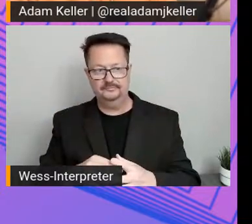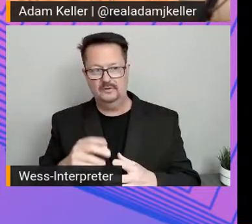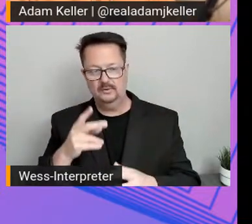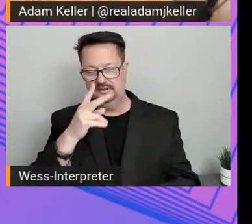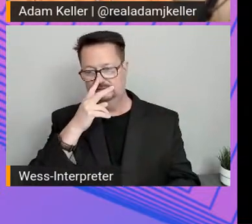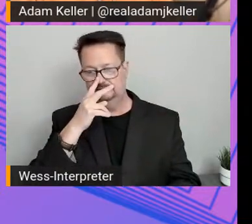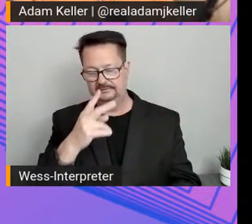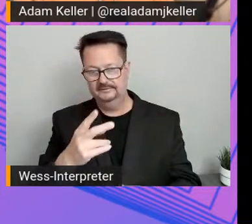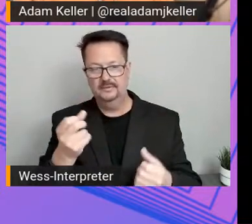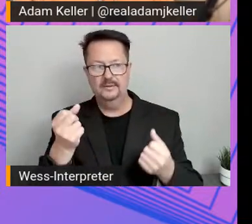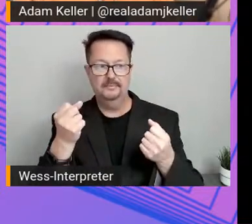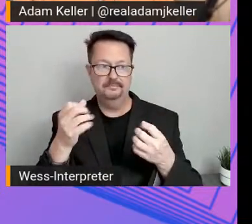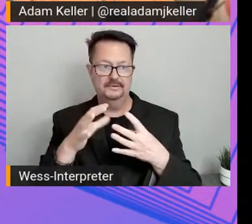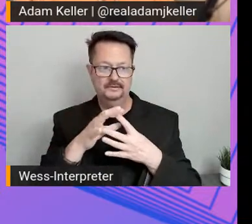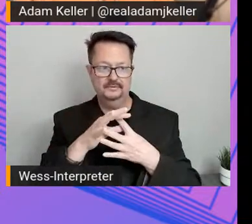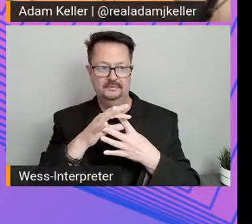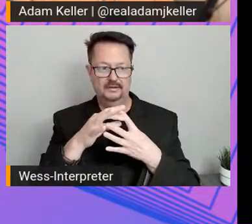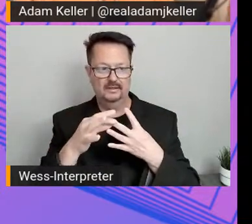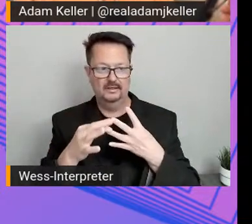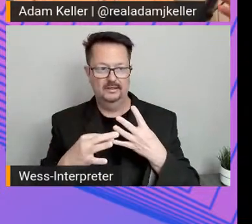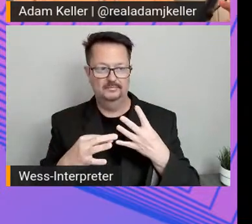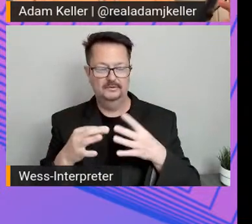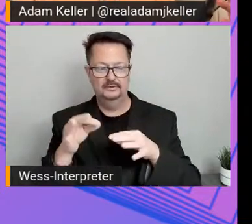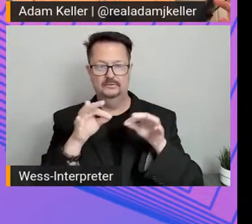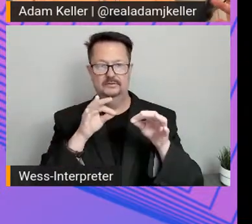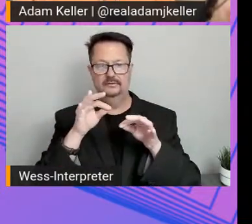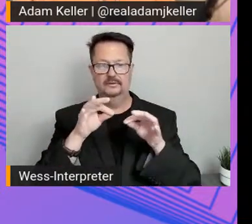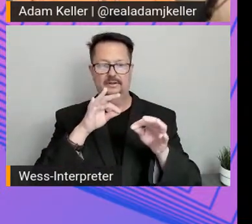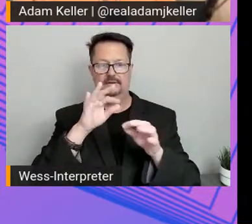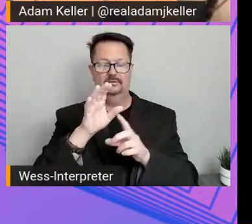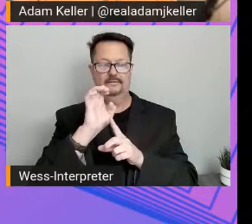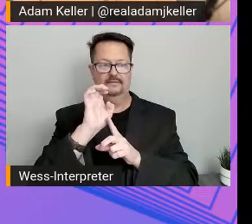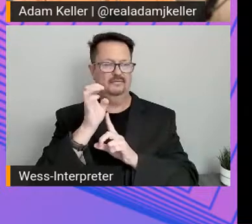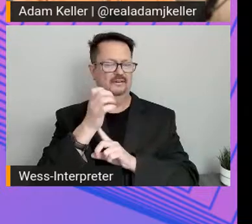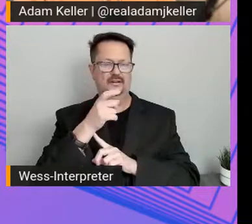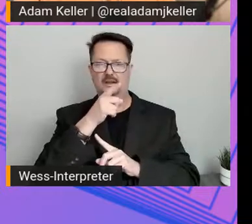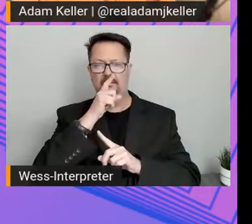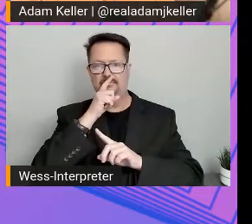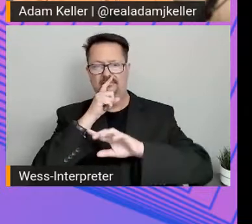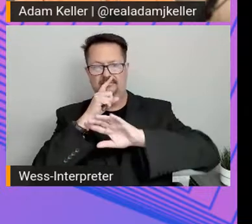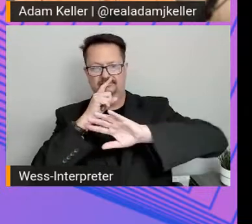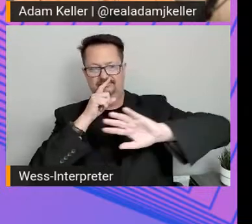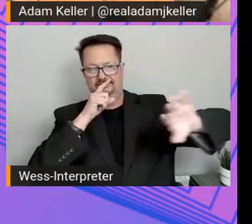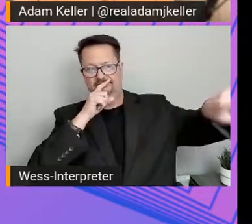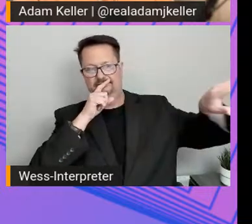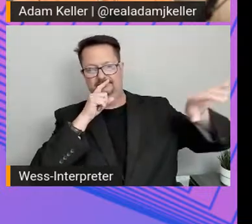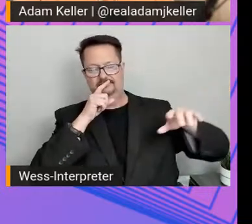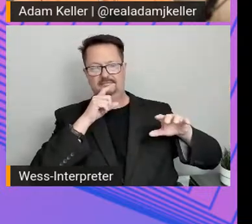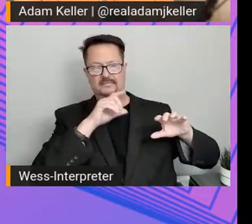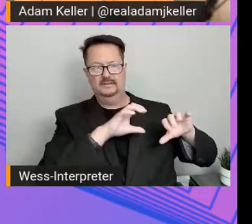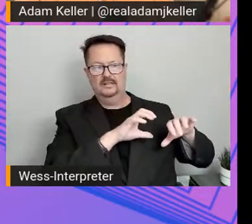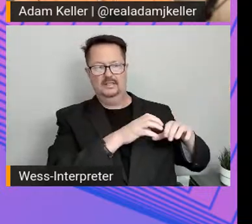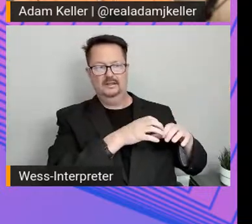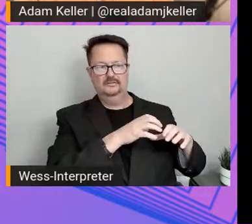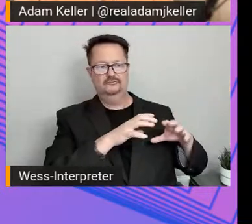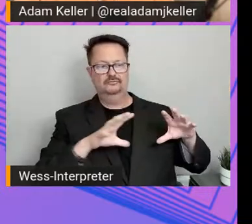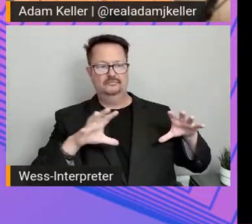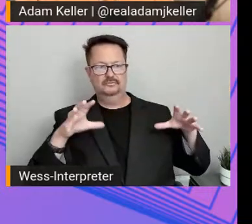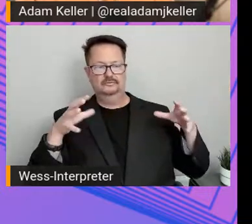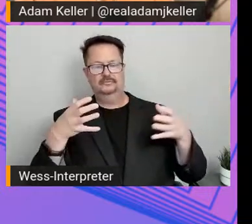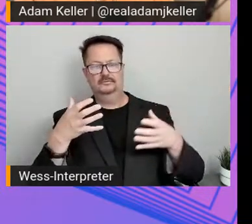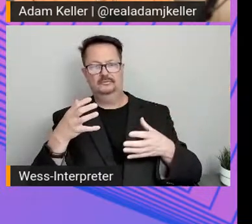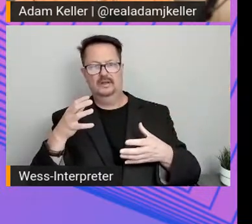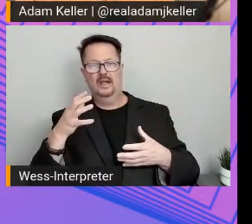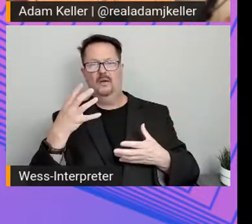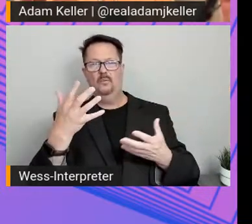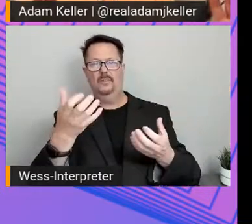there's many options here to define your environment. I'm not going to pass in a cluster or a VPC here. I want CDK to give me all